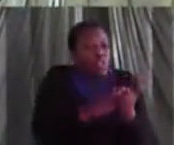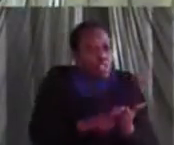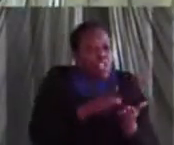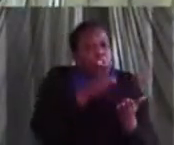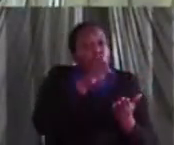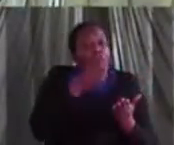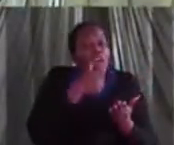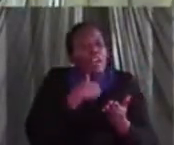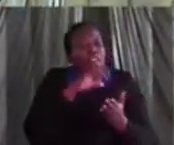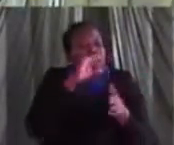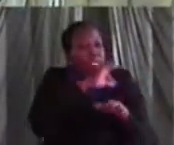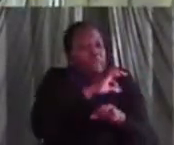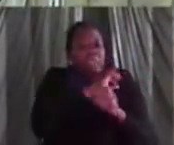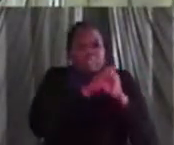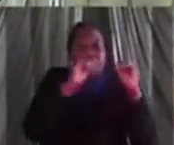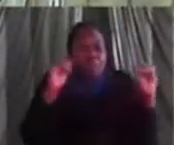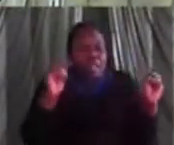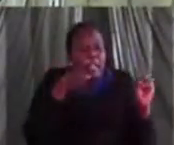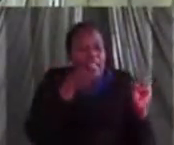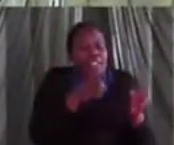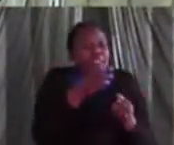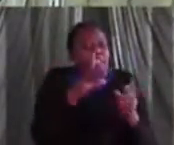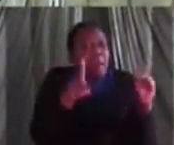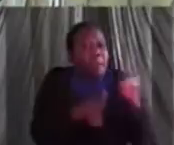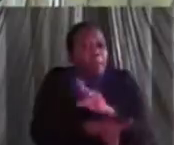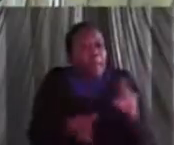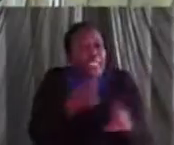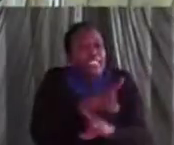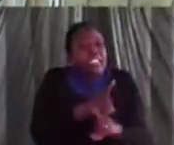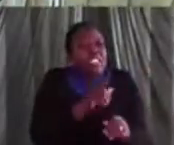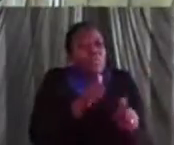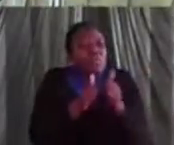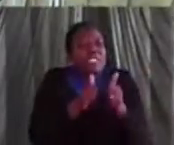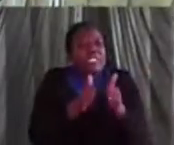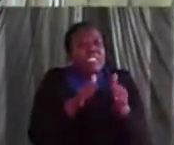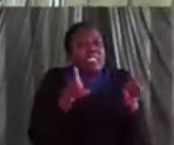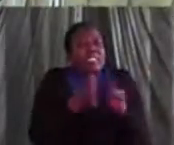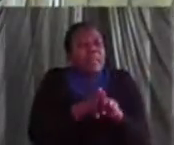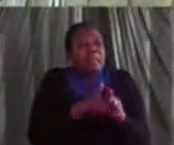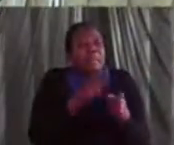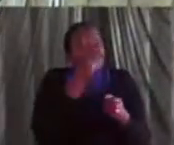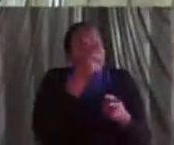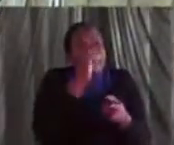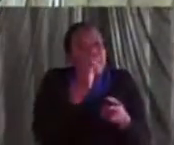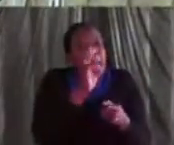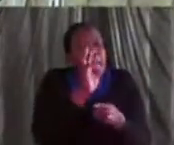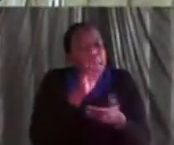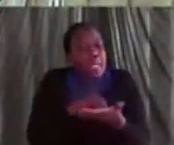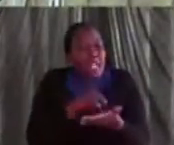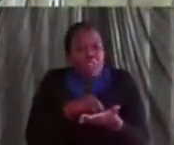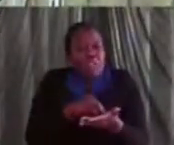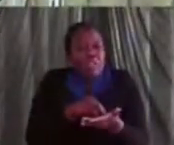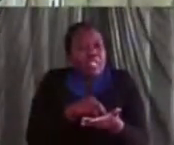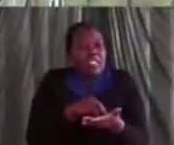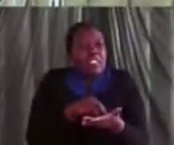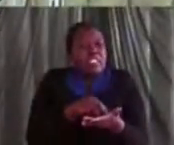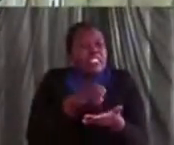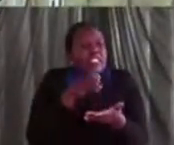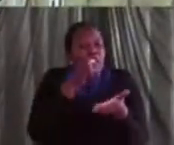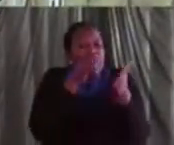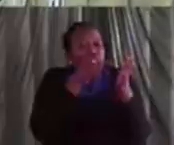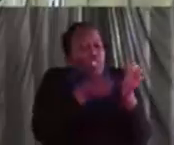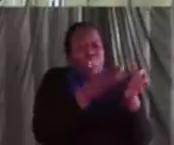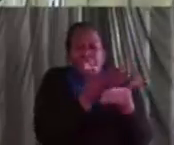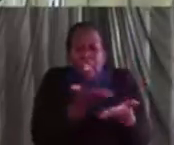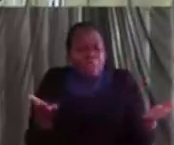Yes. This property worth 30 million yes, does not appear in your wealth declaration of 2016 yes, and